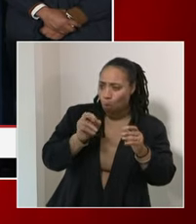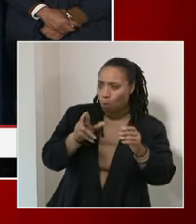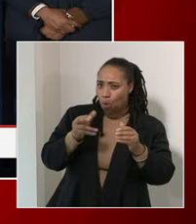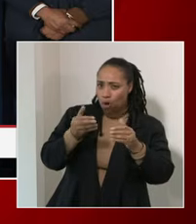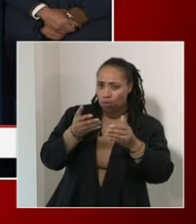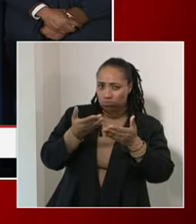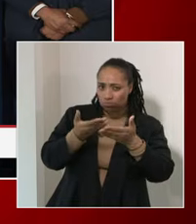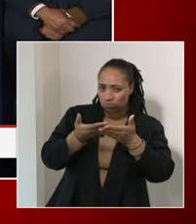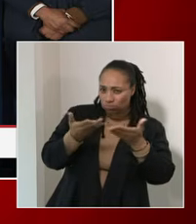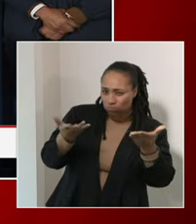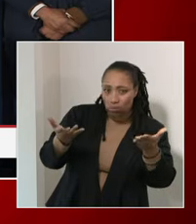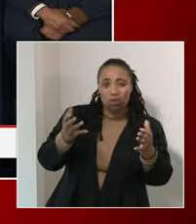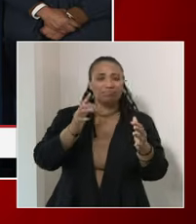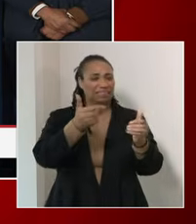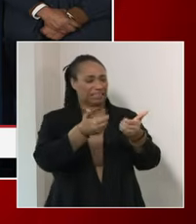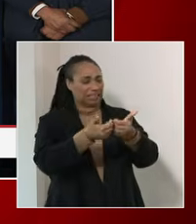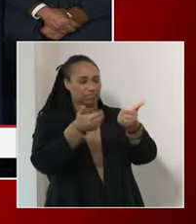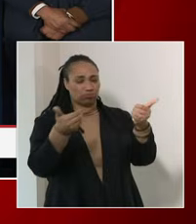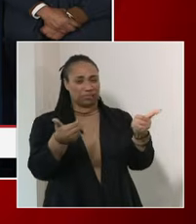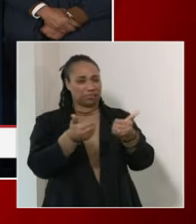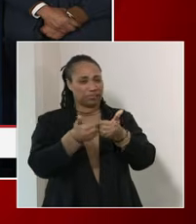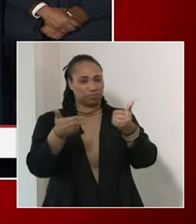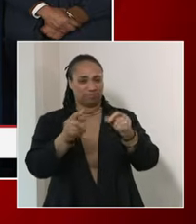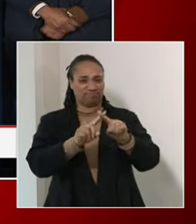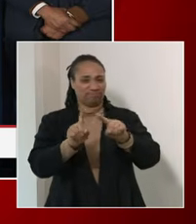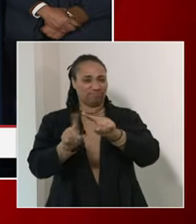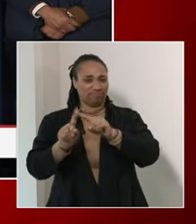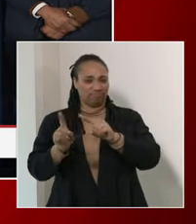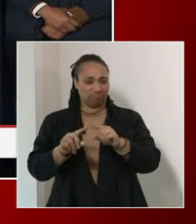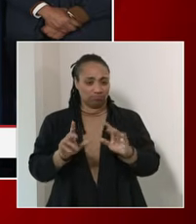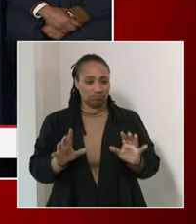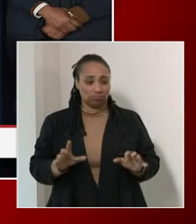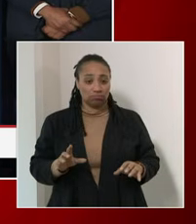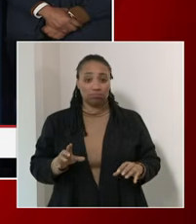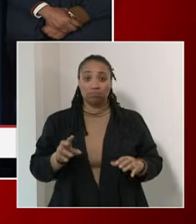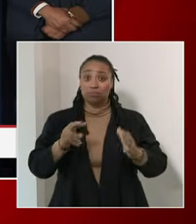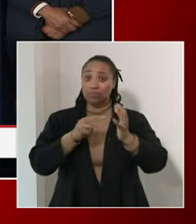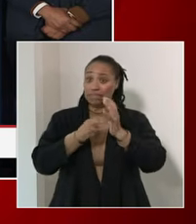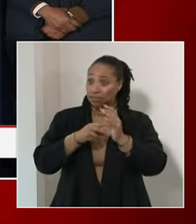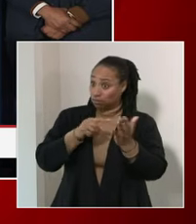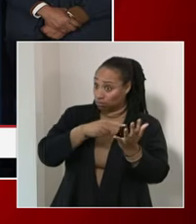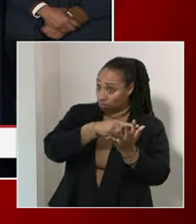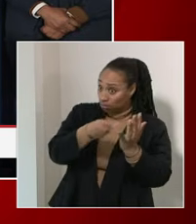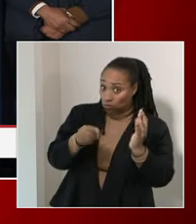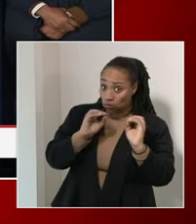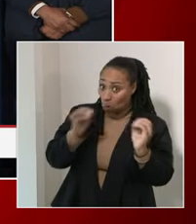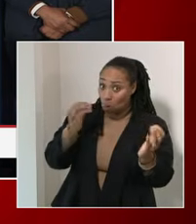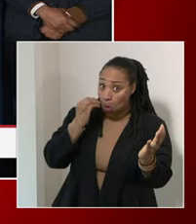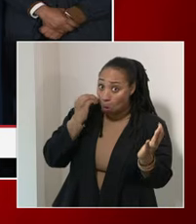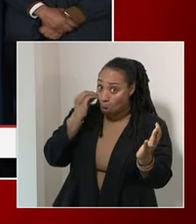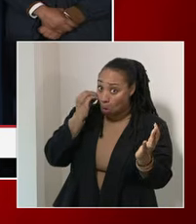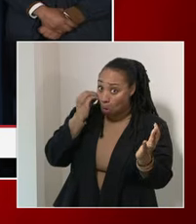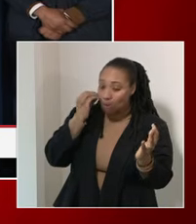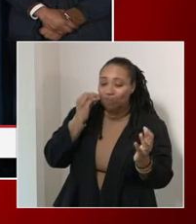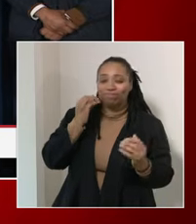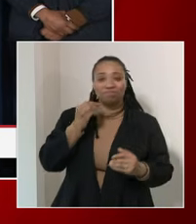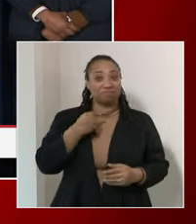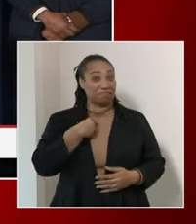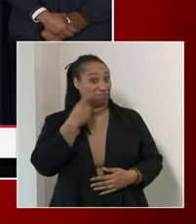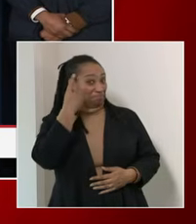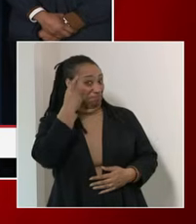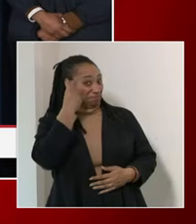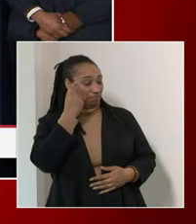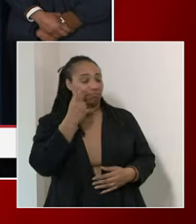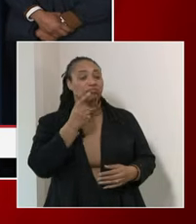least 2, probably all of the suspicious deaths are related to unhoused residents. And I